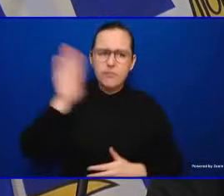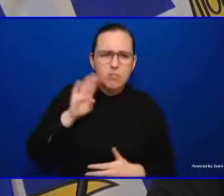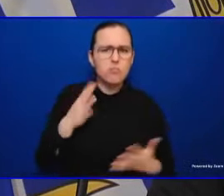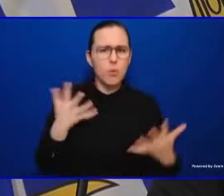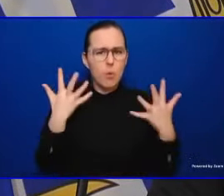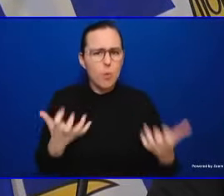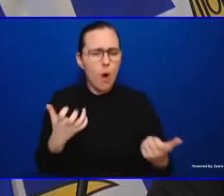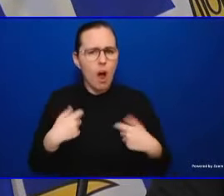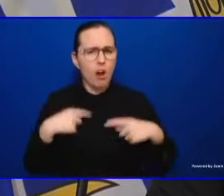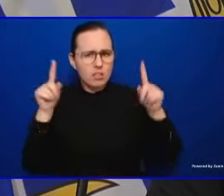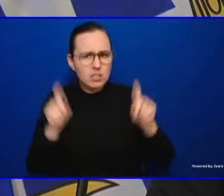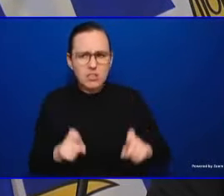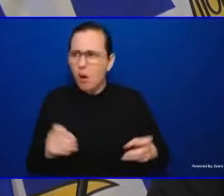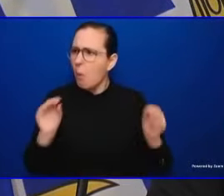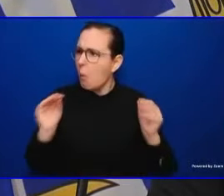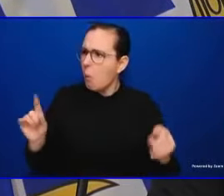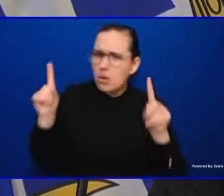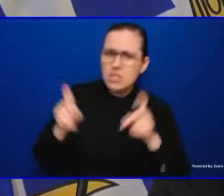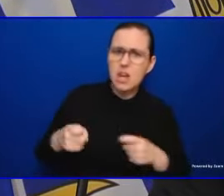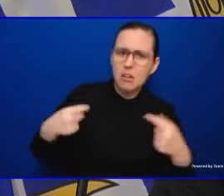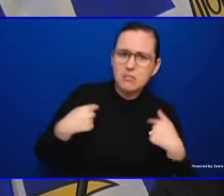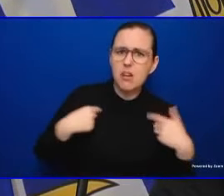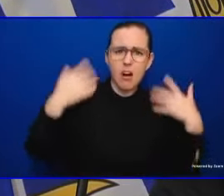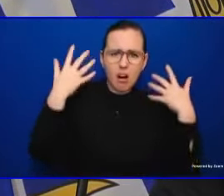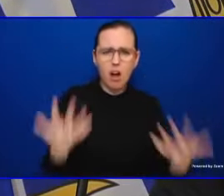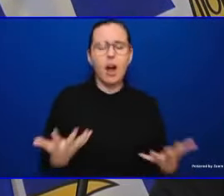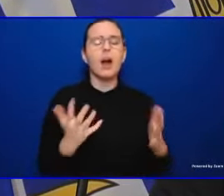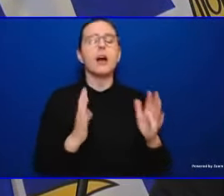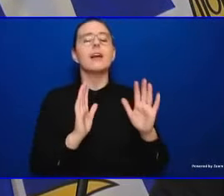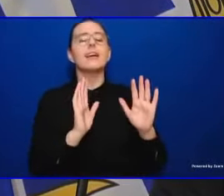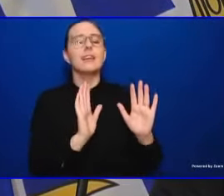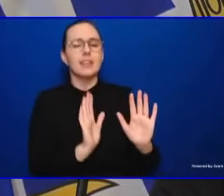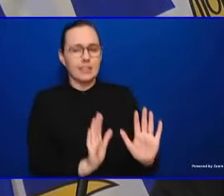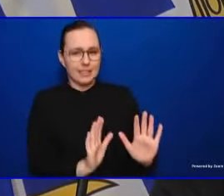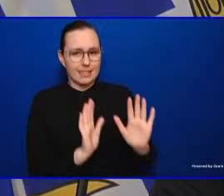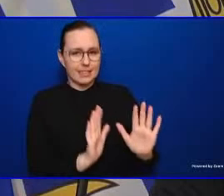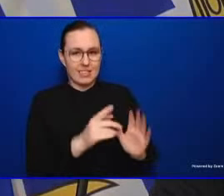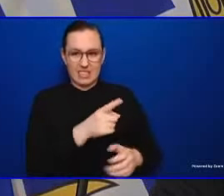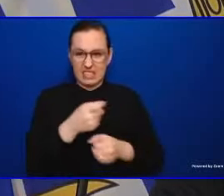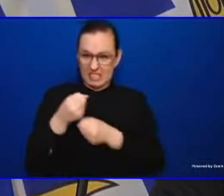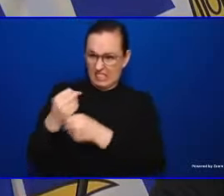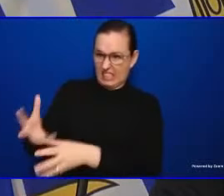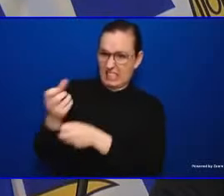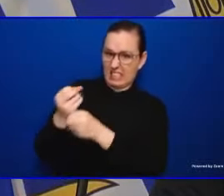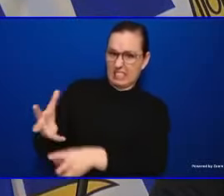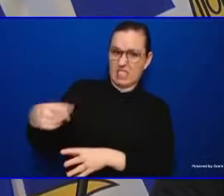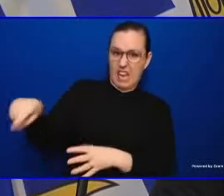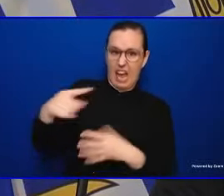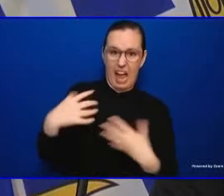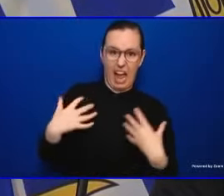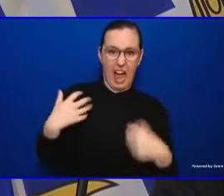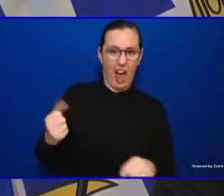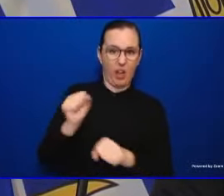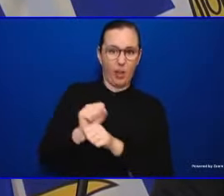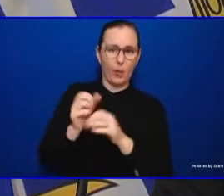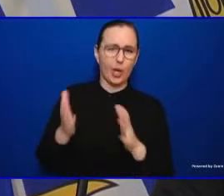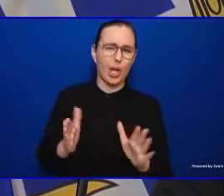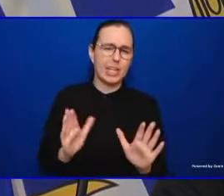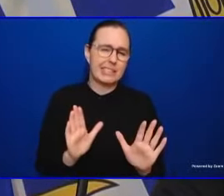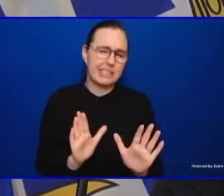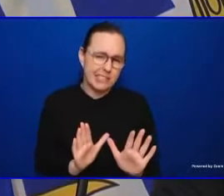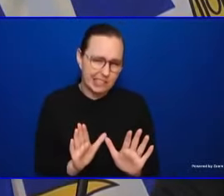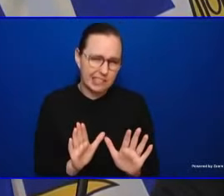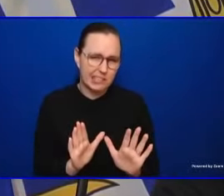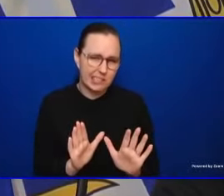limited supply, and we do need to use tests where they are most appropriate to protect people, to make sure that people can